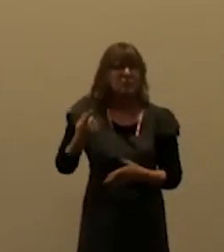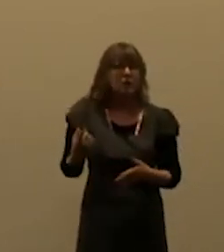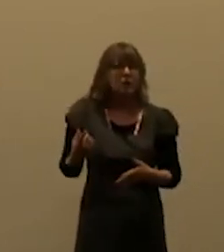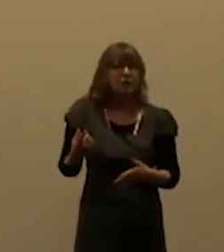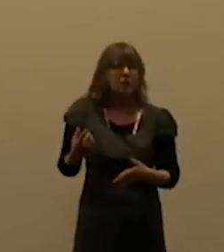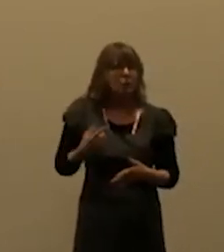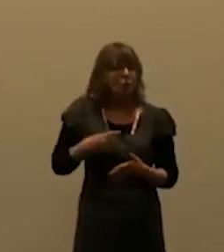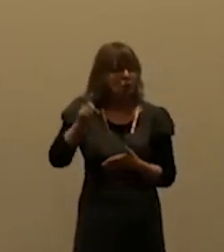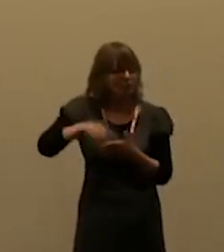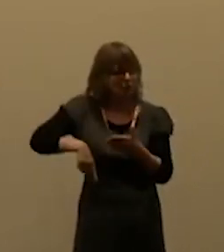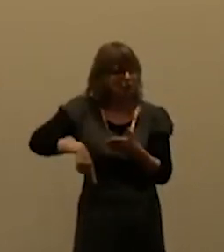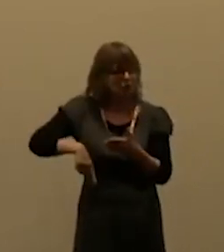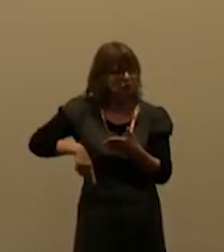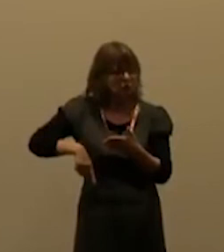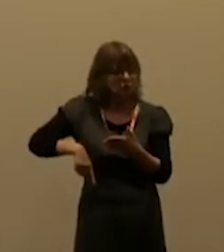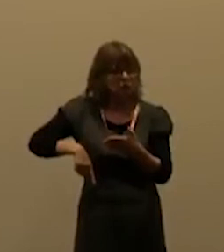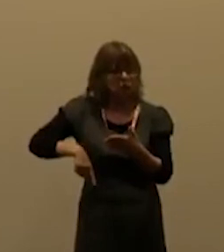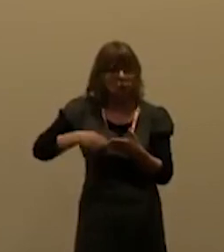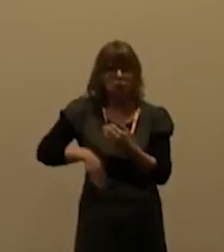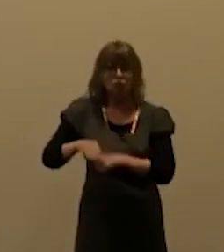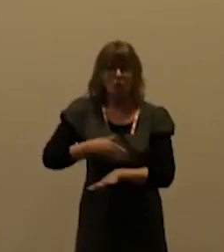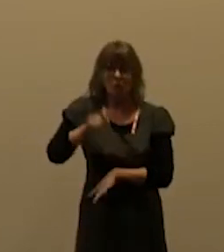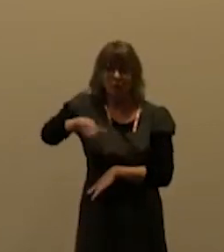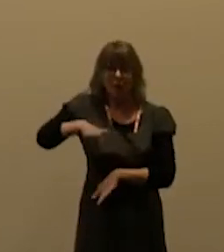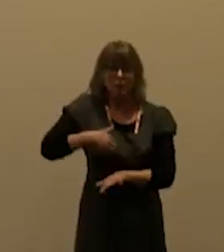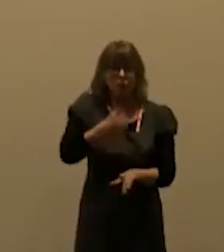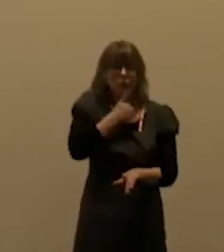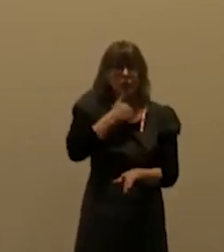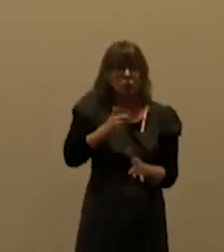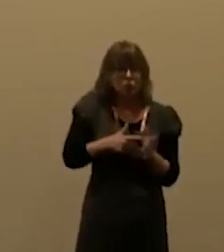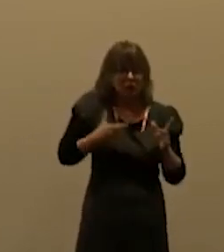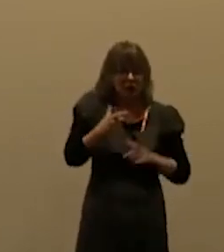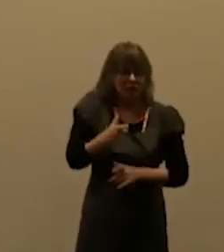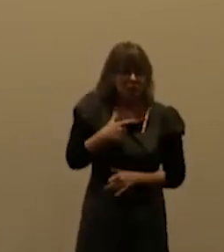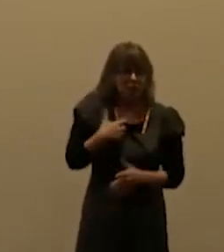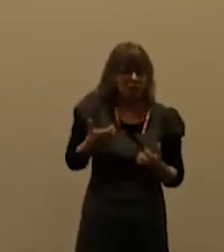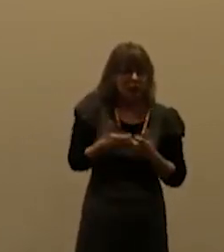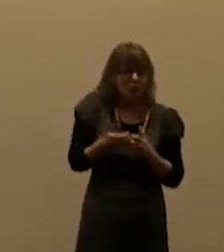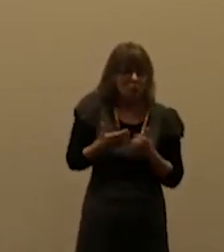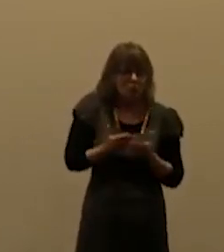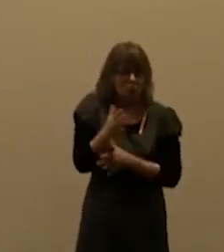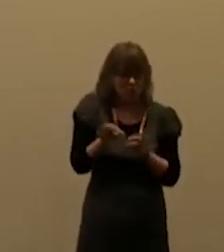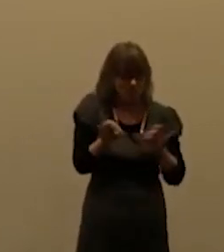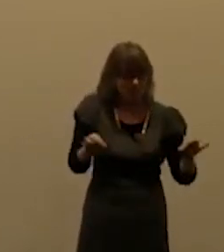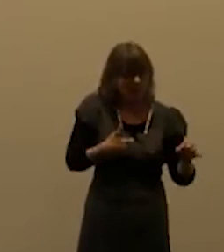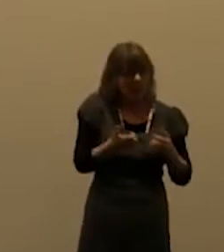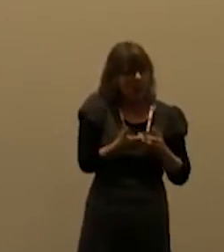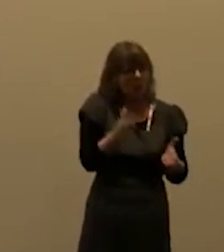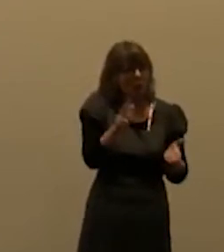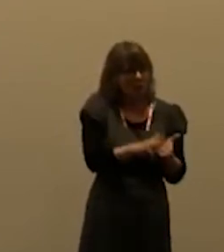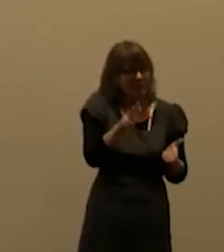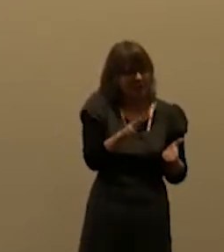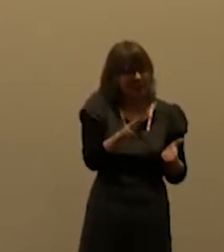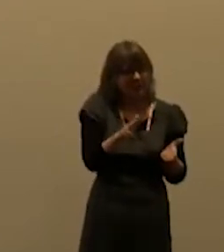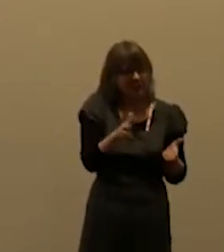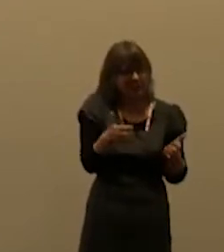those clients? Because you're saying don't use a user account. Yeah. If I have a config pipeline, how am I authenticating? Okay. Yeah. So that one's an